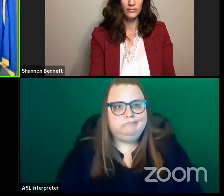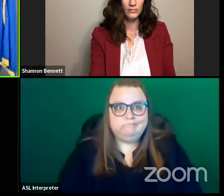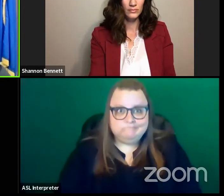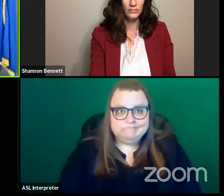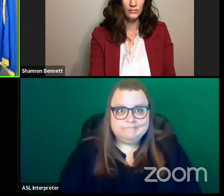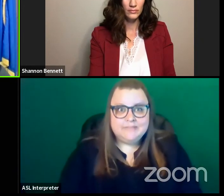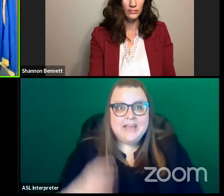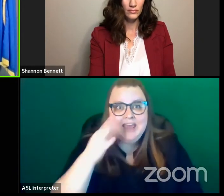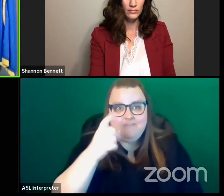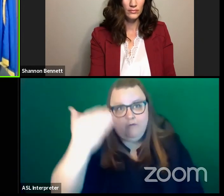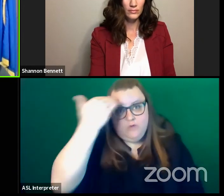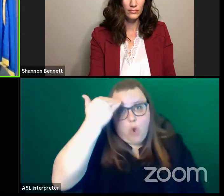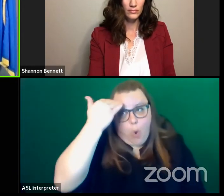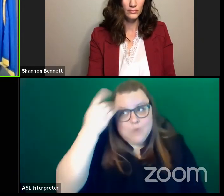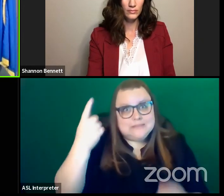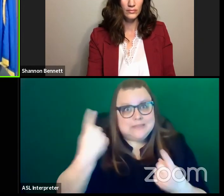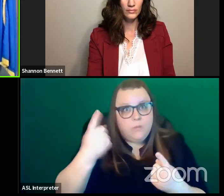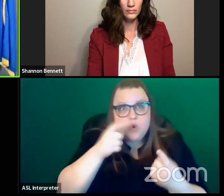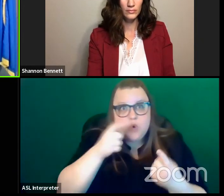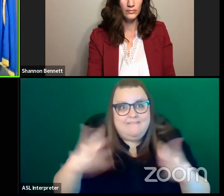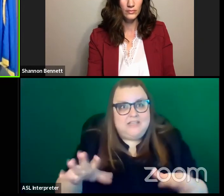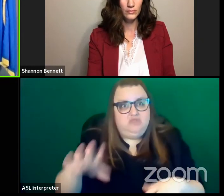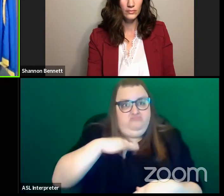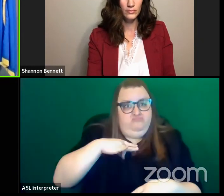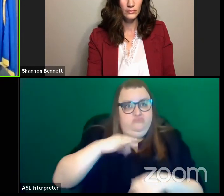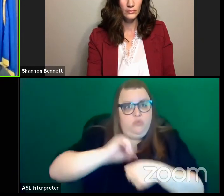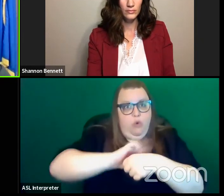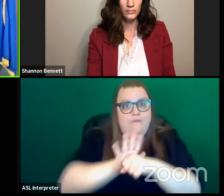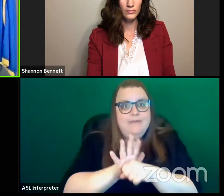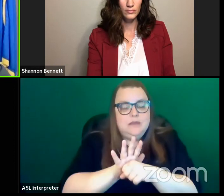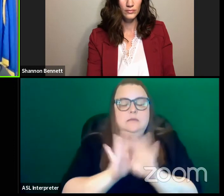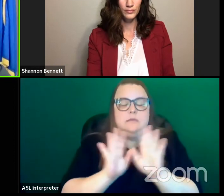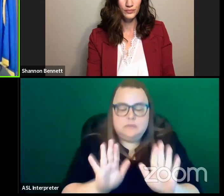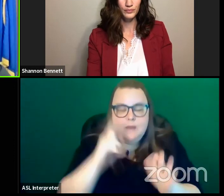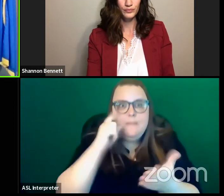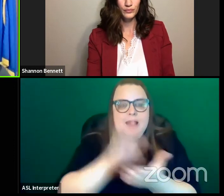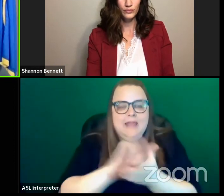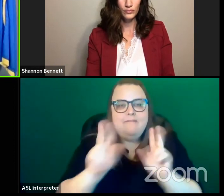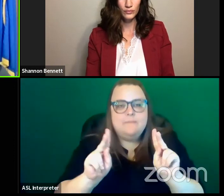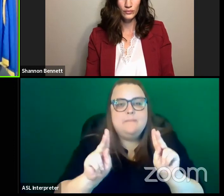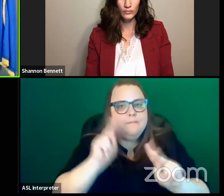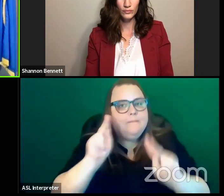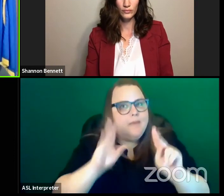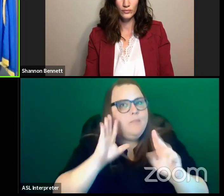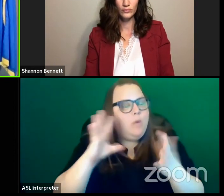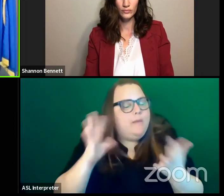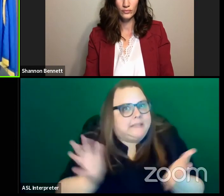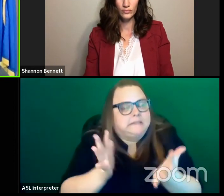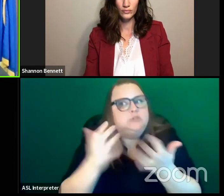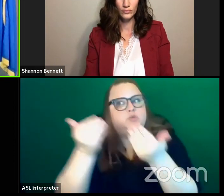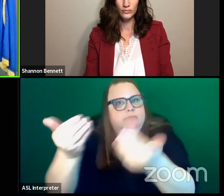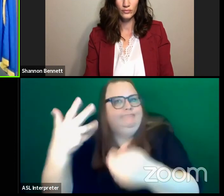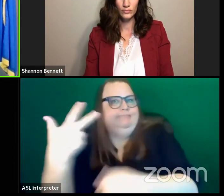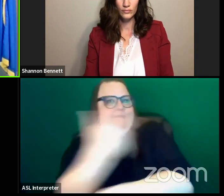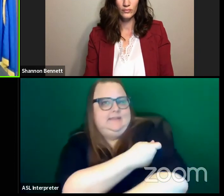has suffered or contracted COVID, believe me, people are going to be encouraged and eager to go get the